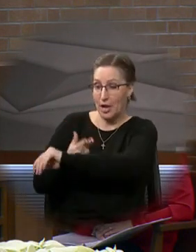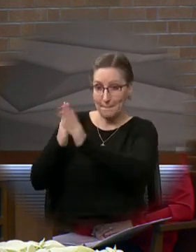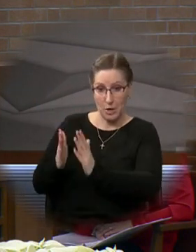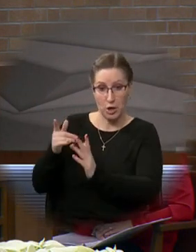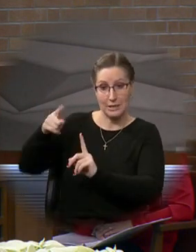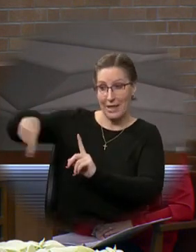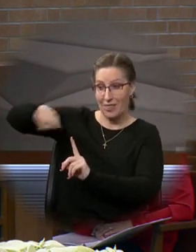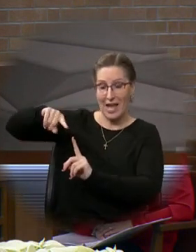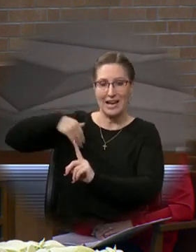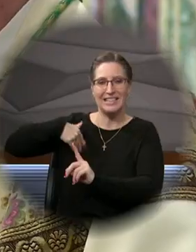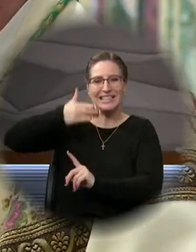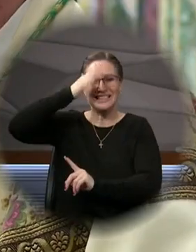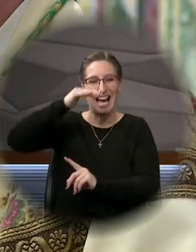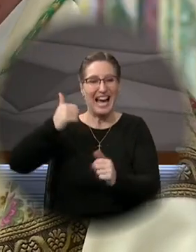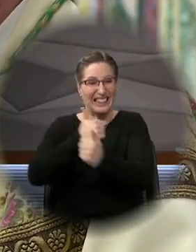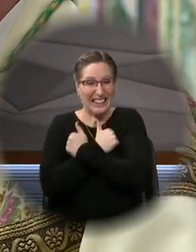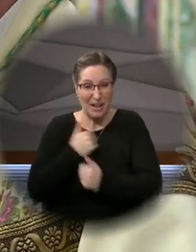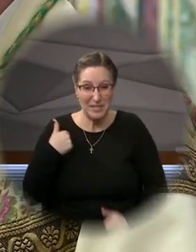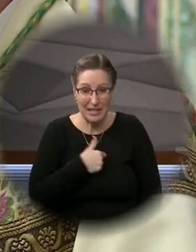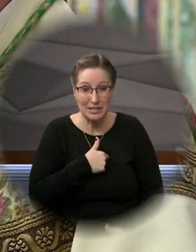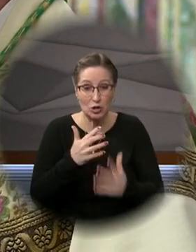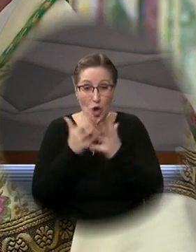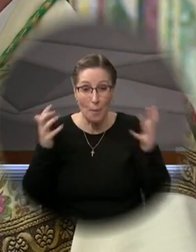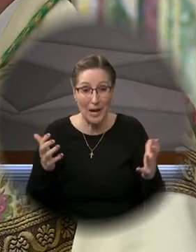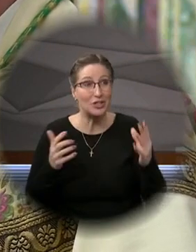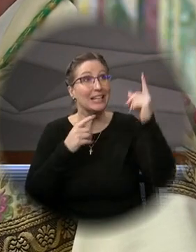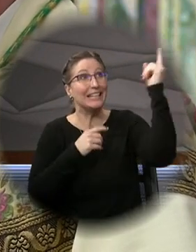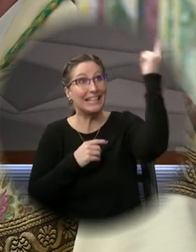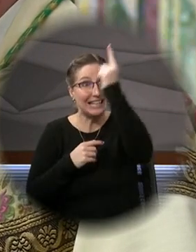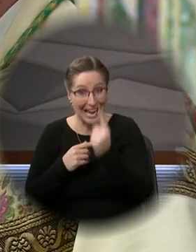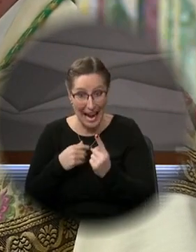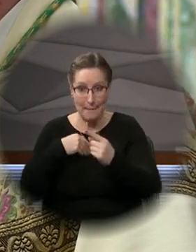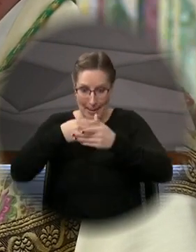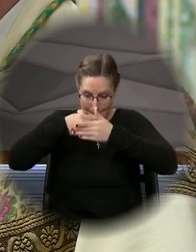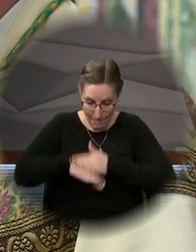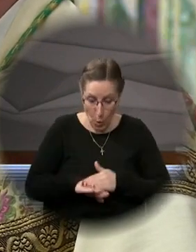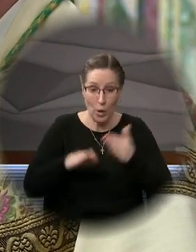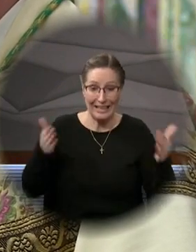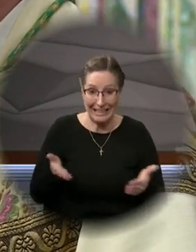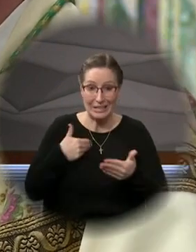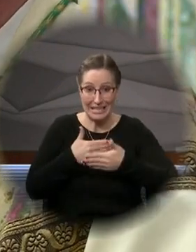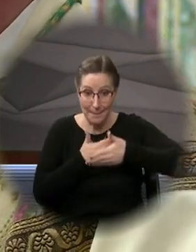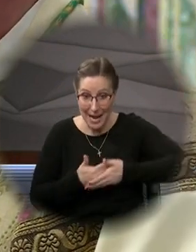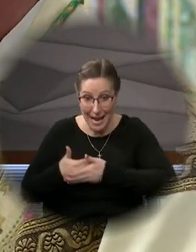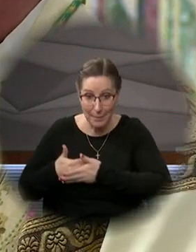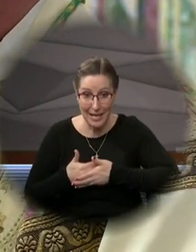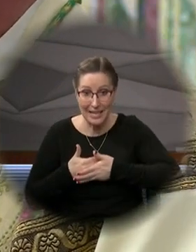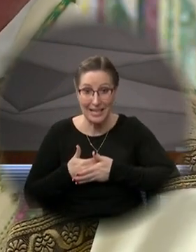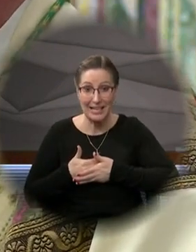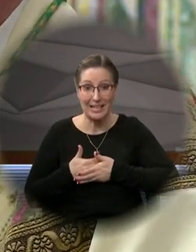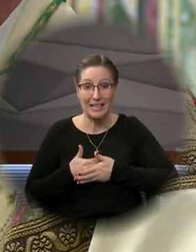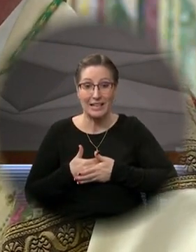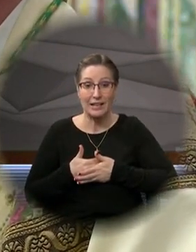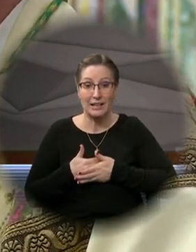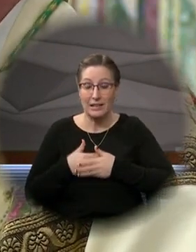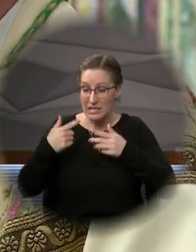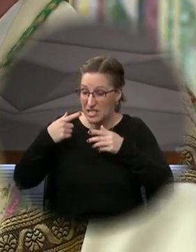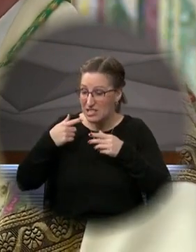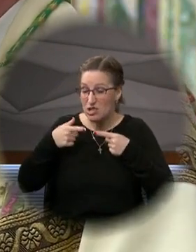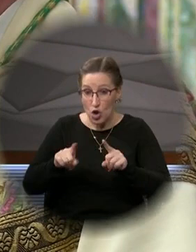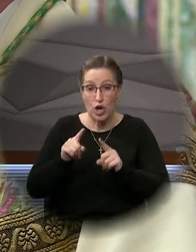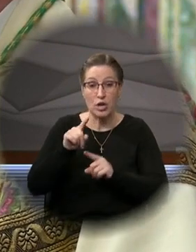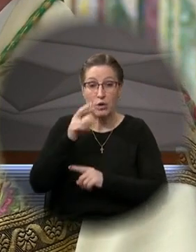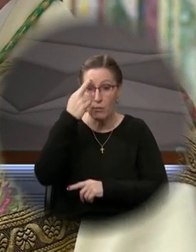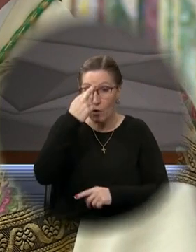us so, that he came as an infant, born into this world, born on the fringes of the Roman Empire,